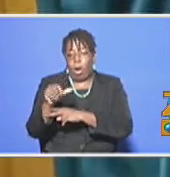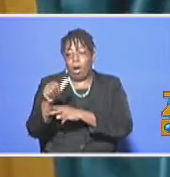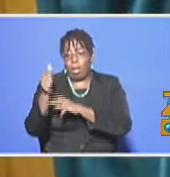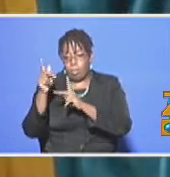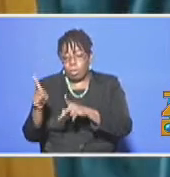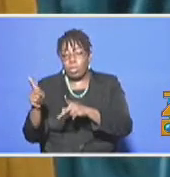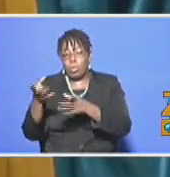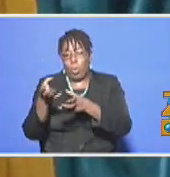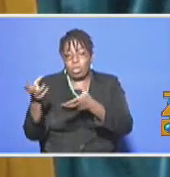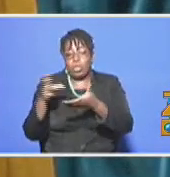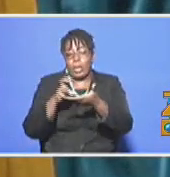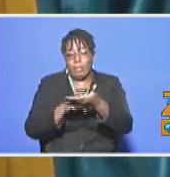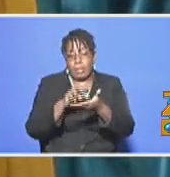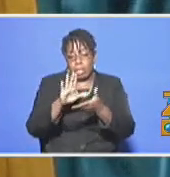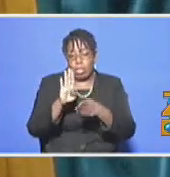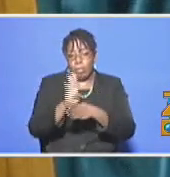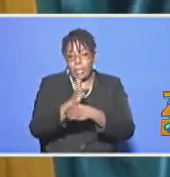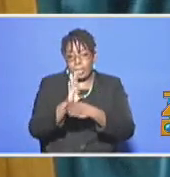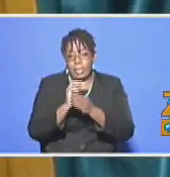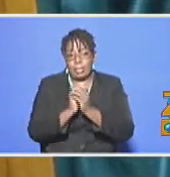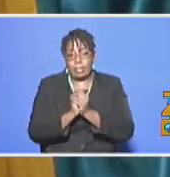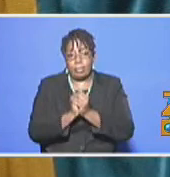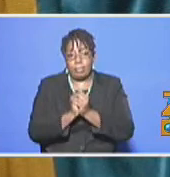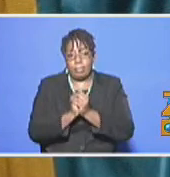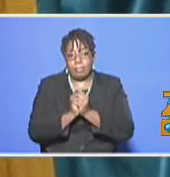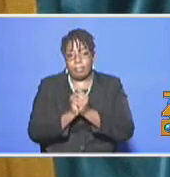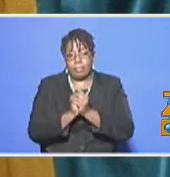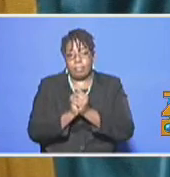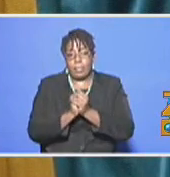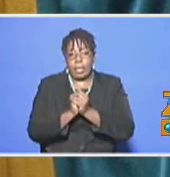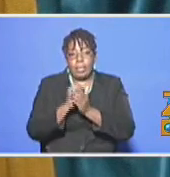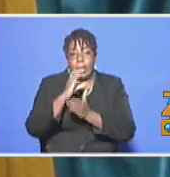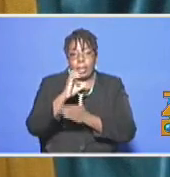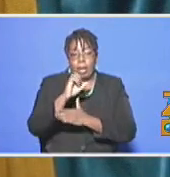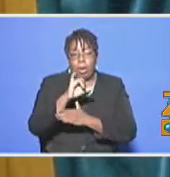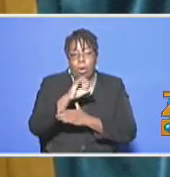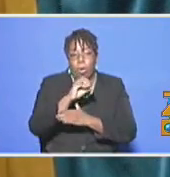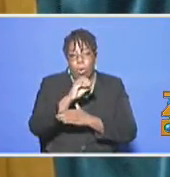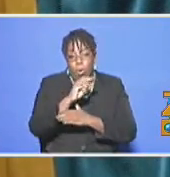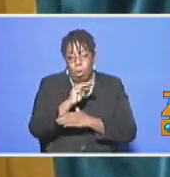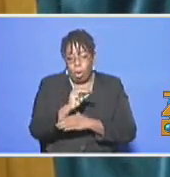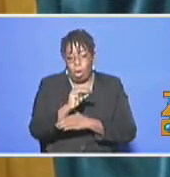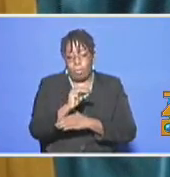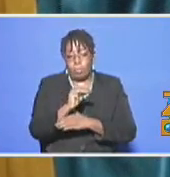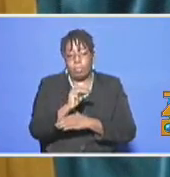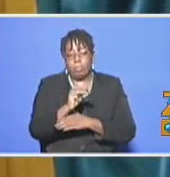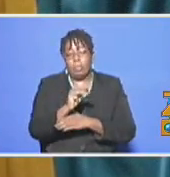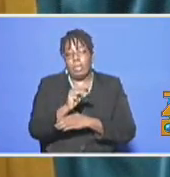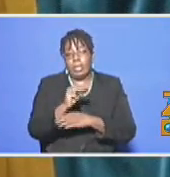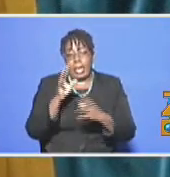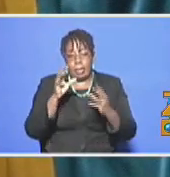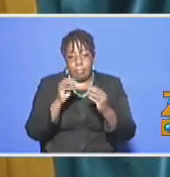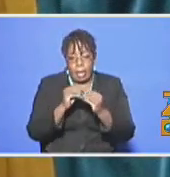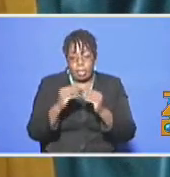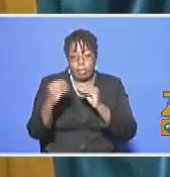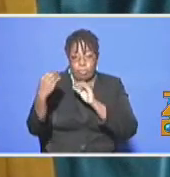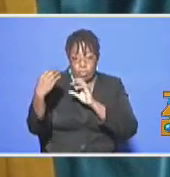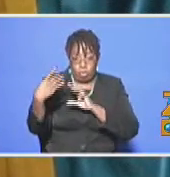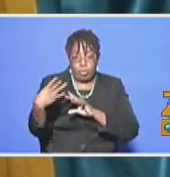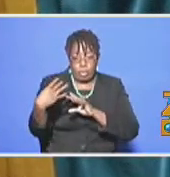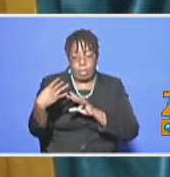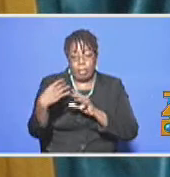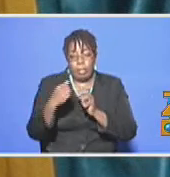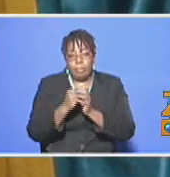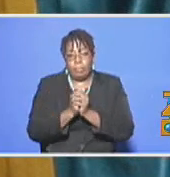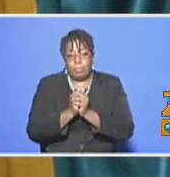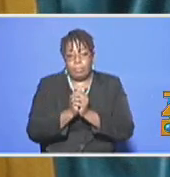investors. Well, as mentioned earlier, Caribbean heads this week met virtually to discuss key issues affecting the region, including the need